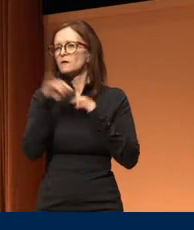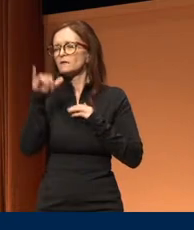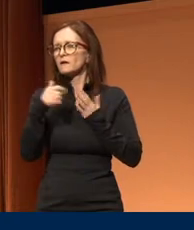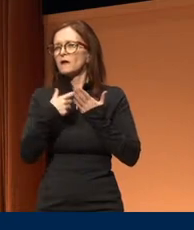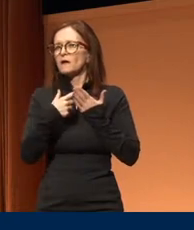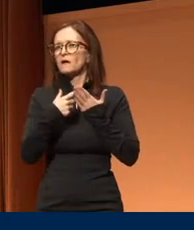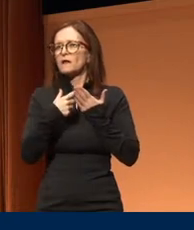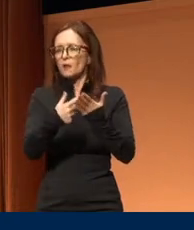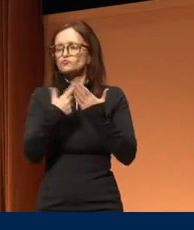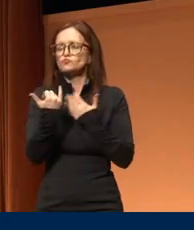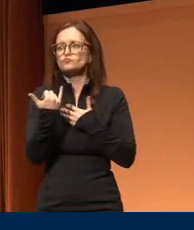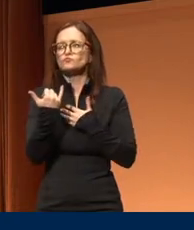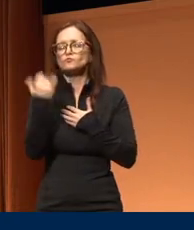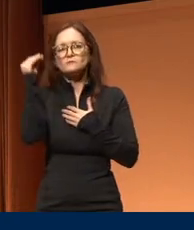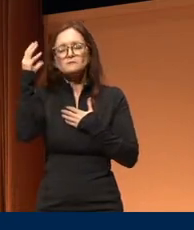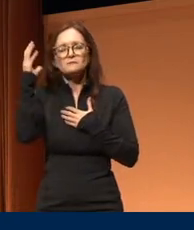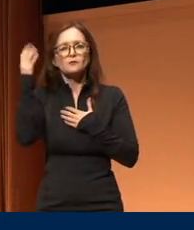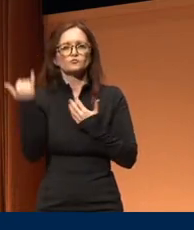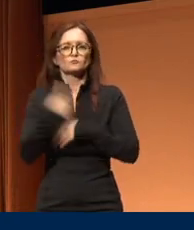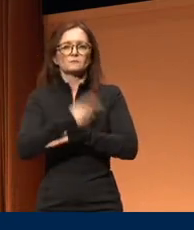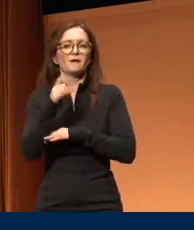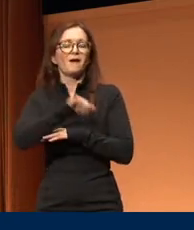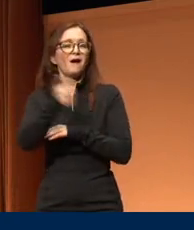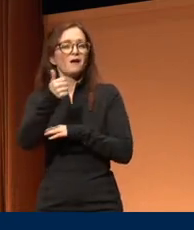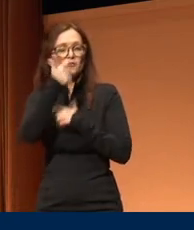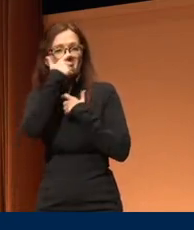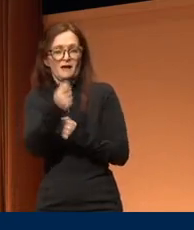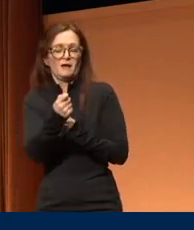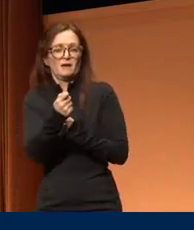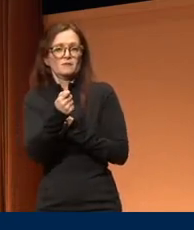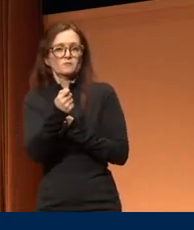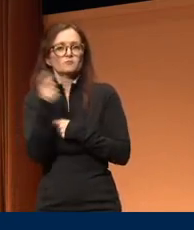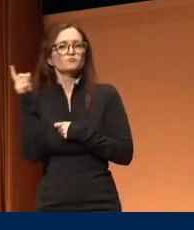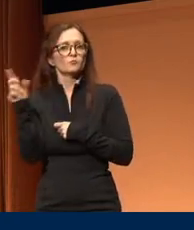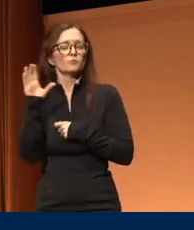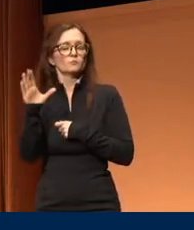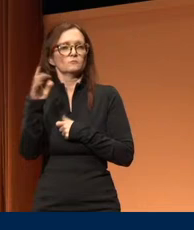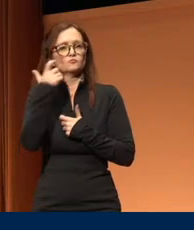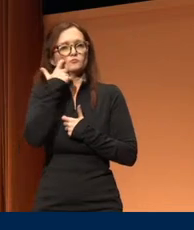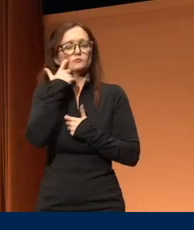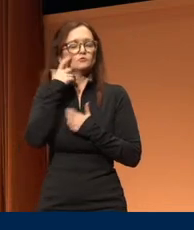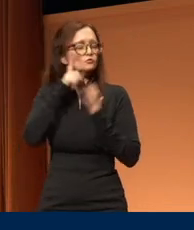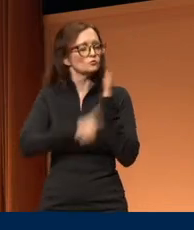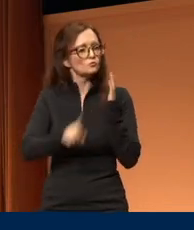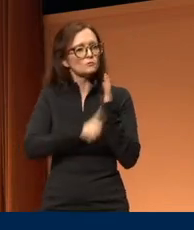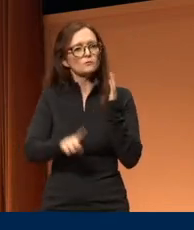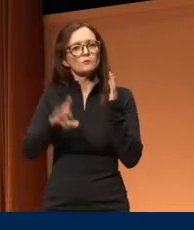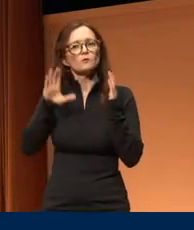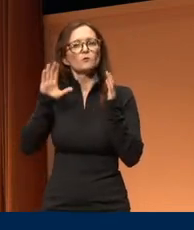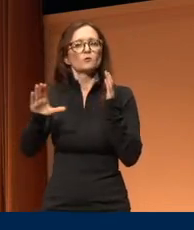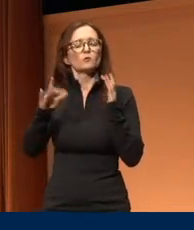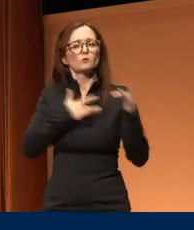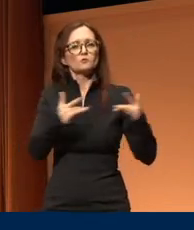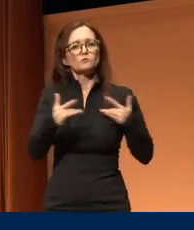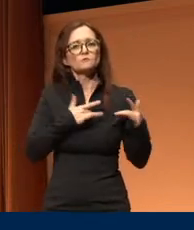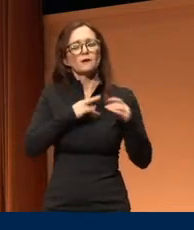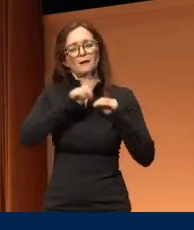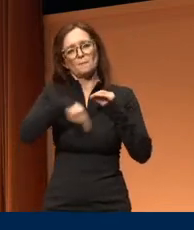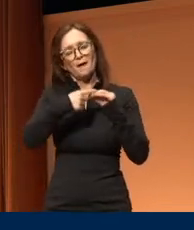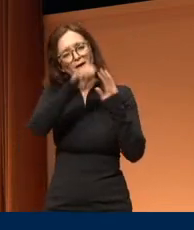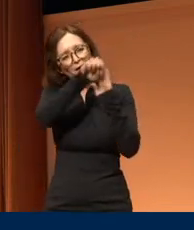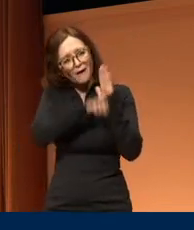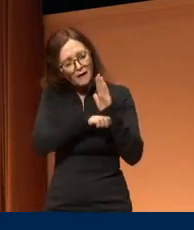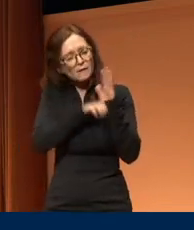today. Another interesting feature of Professor Landemore's recent research is her concern to address ethical